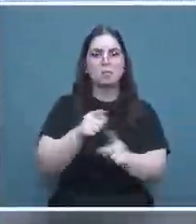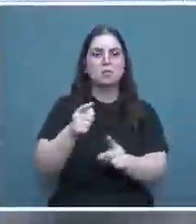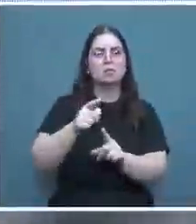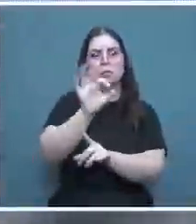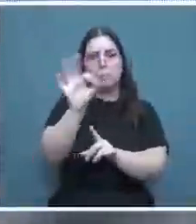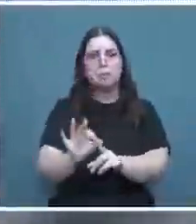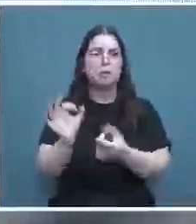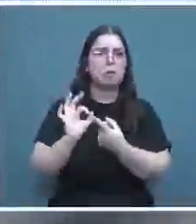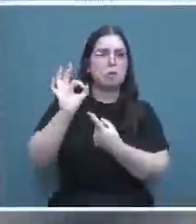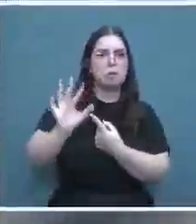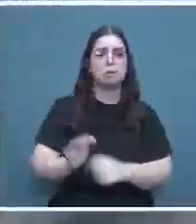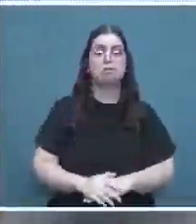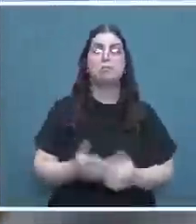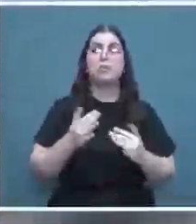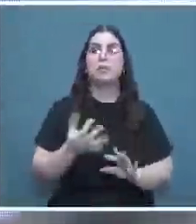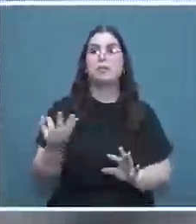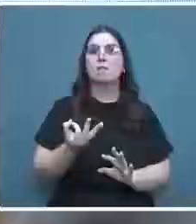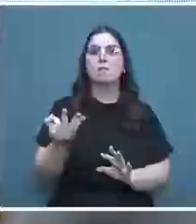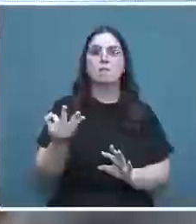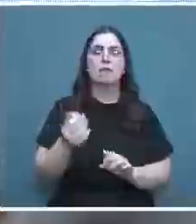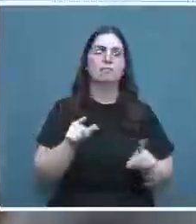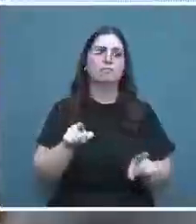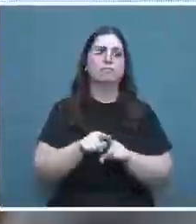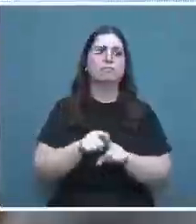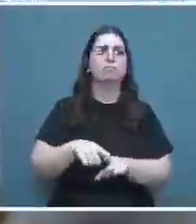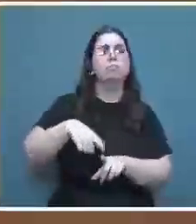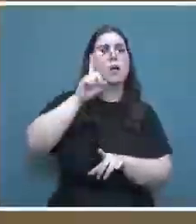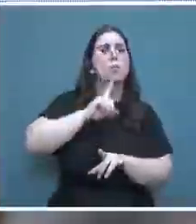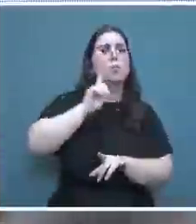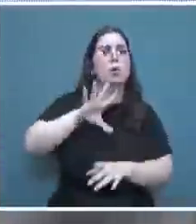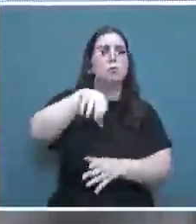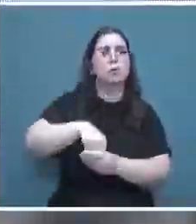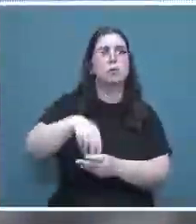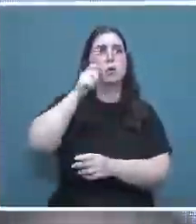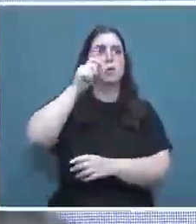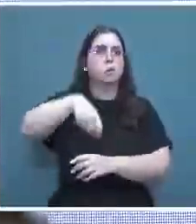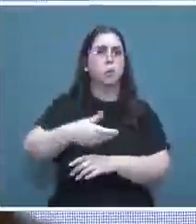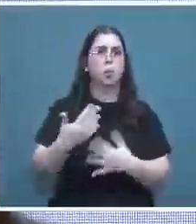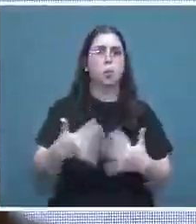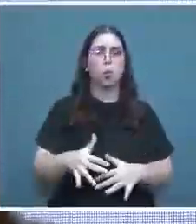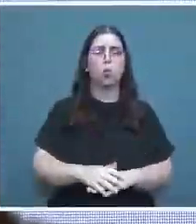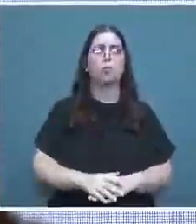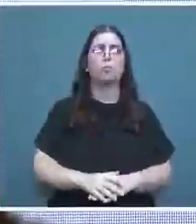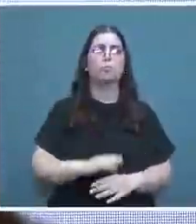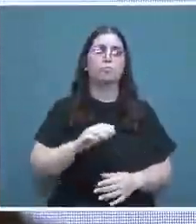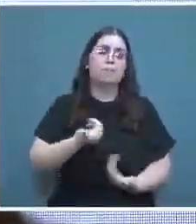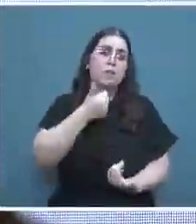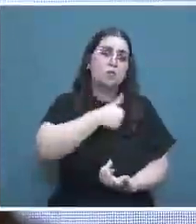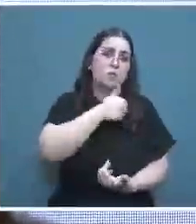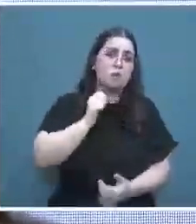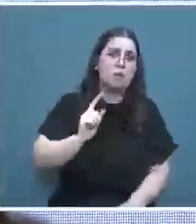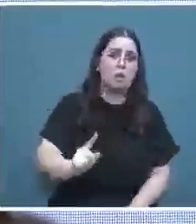numbers. Actually, the stories of women in Ukraine is stories both of the strengths and pain.